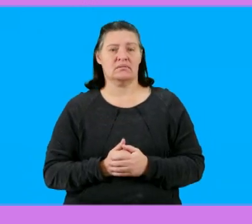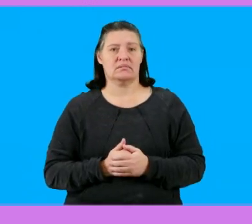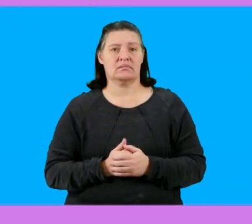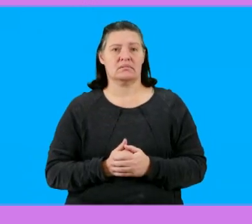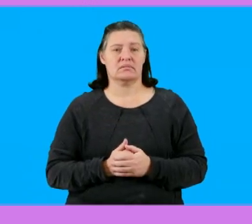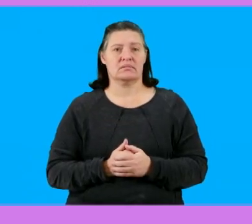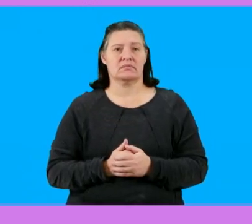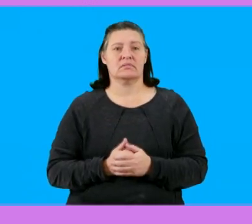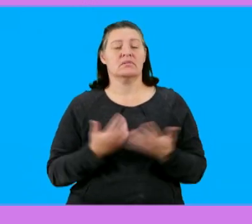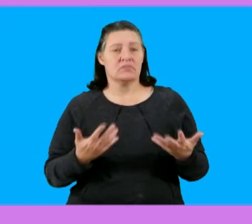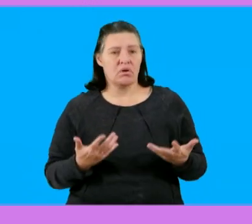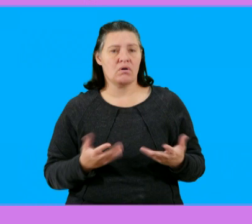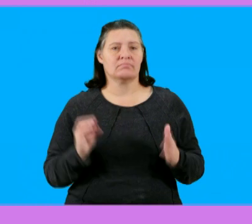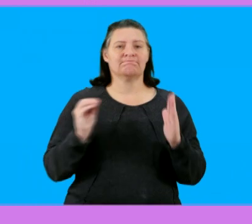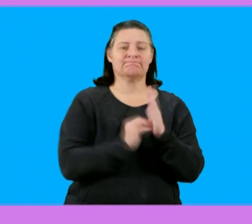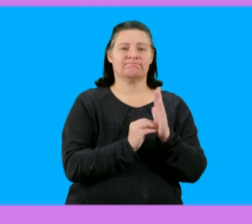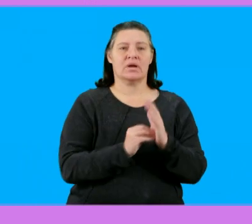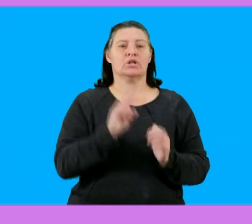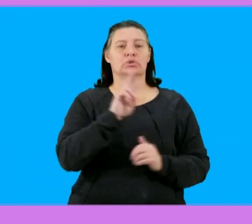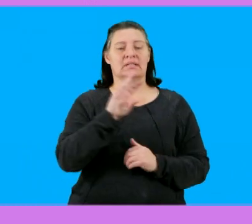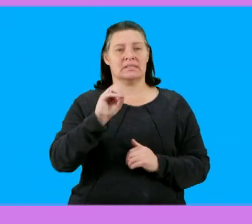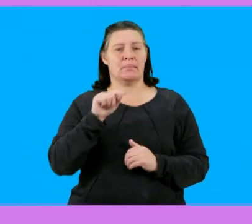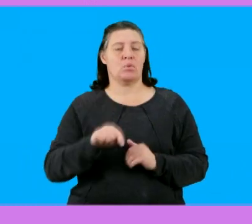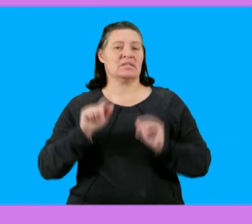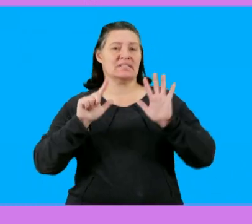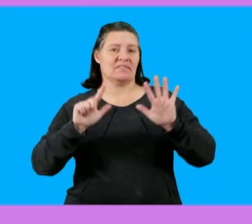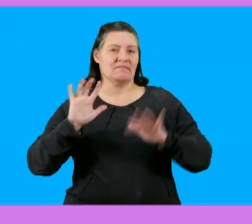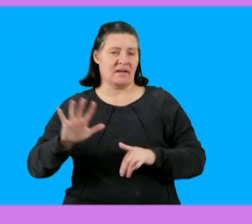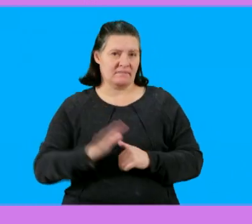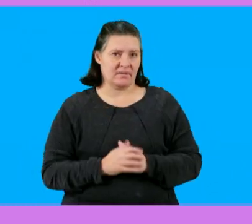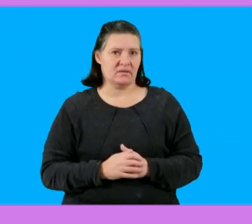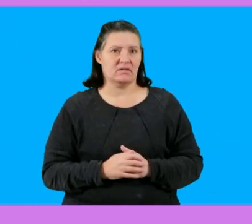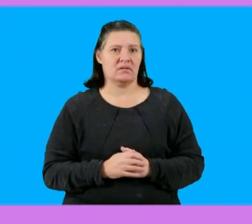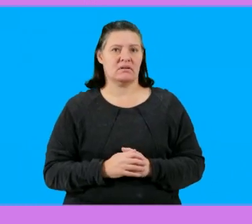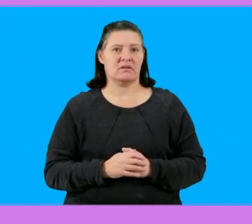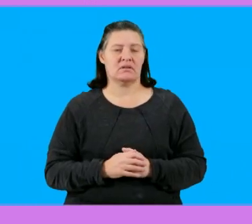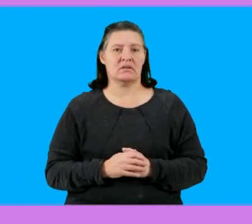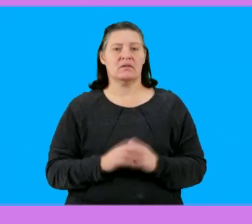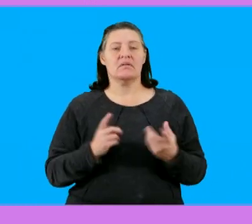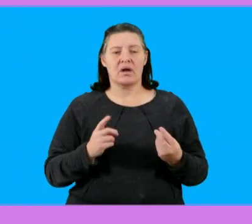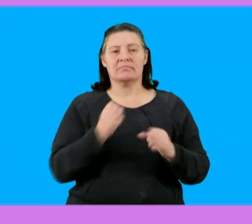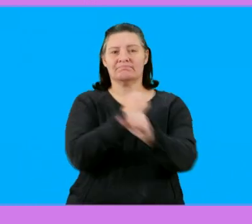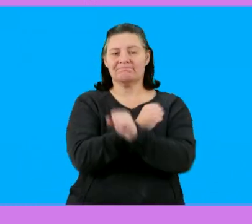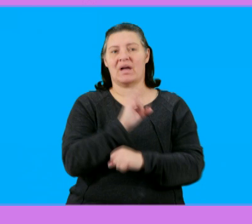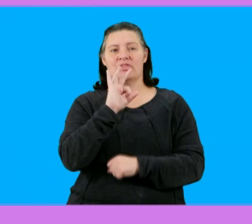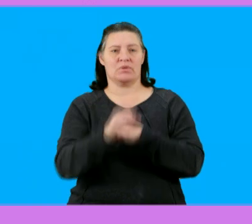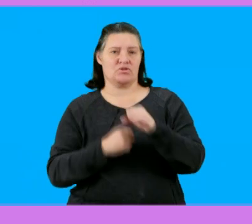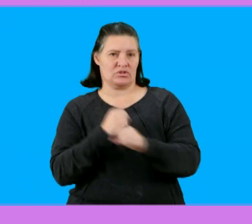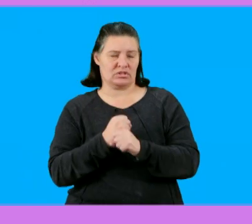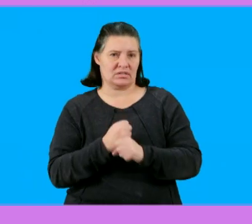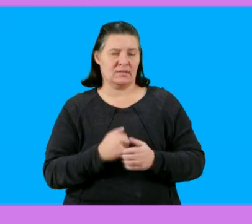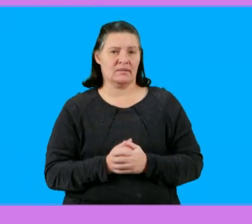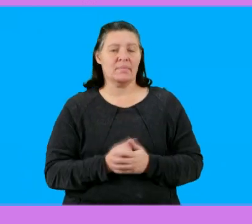hope we're all good. So I'll type that in, multiply by 20.75 divided by 100, multiply by the 3